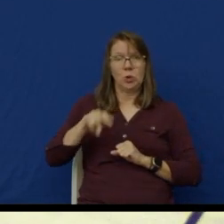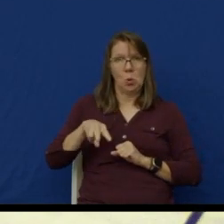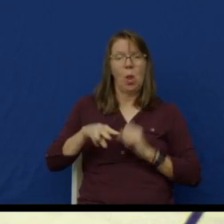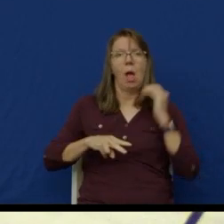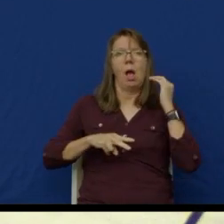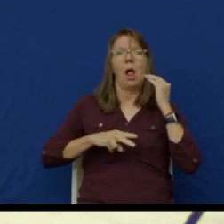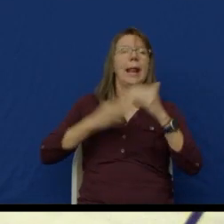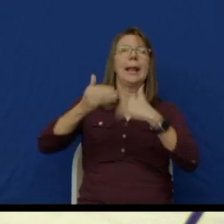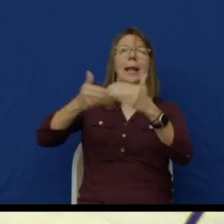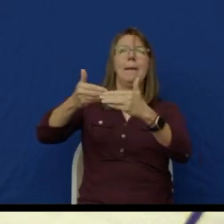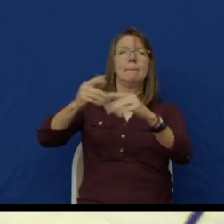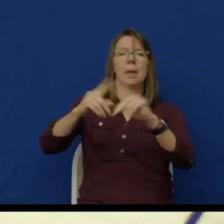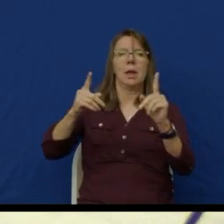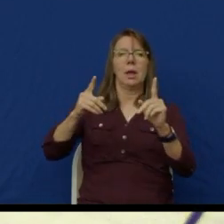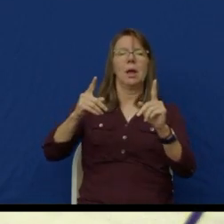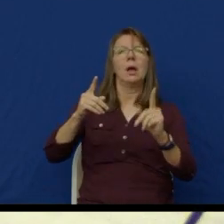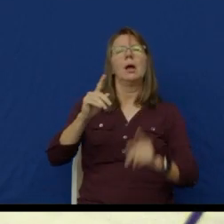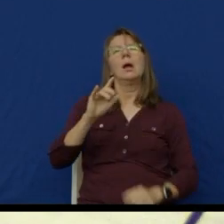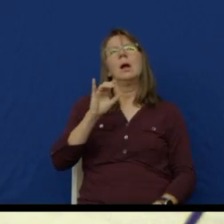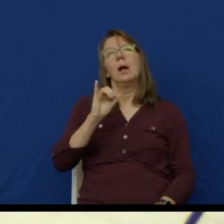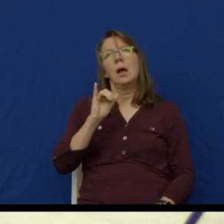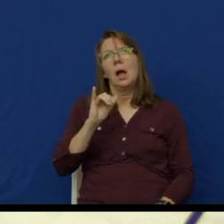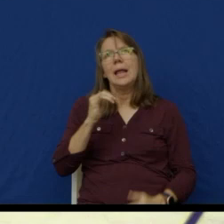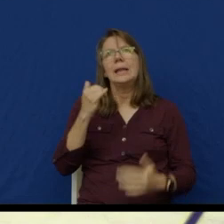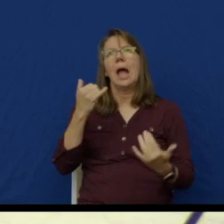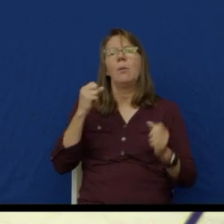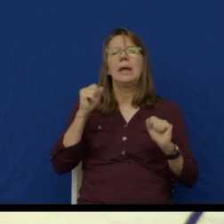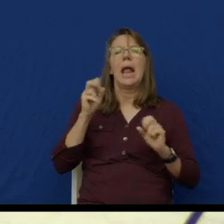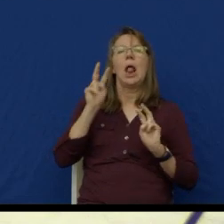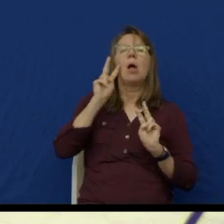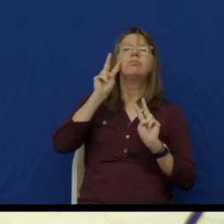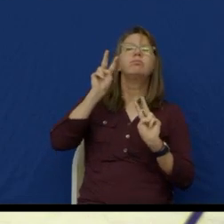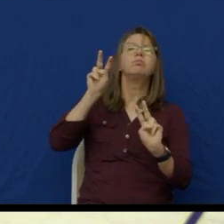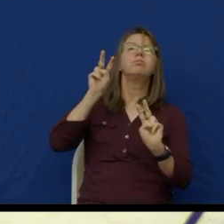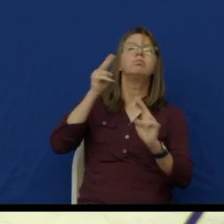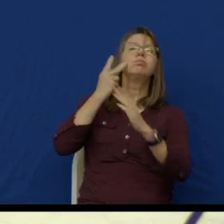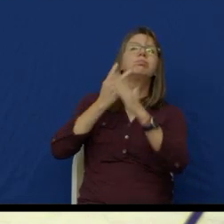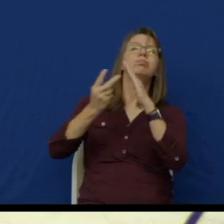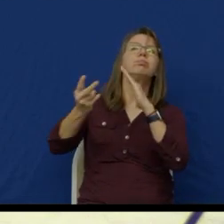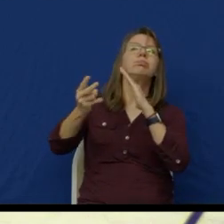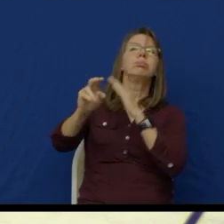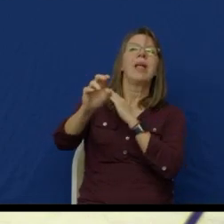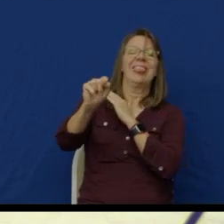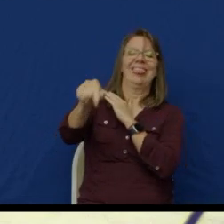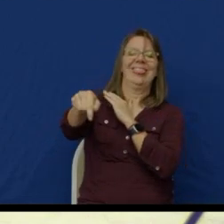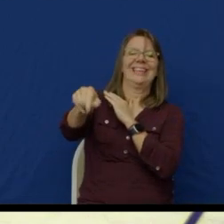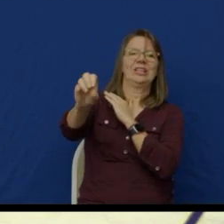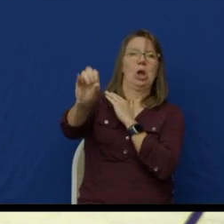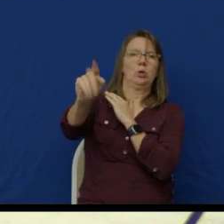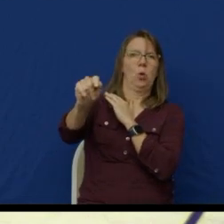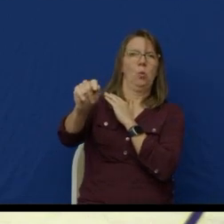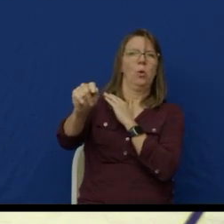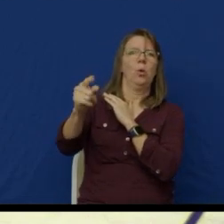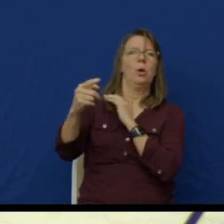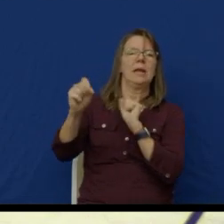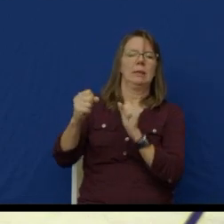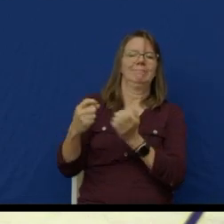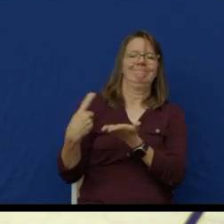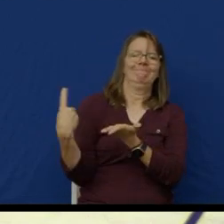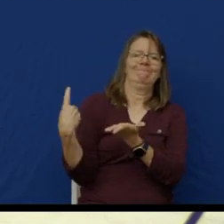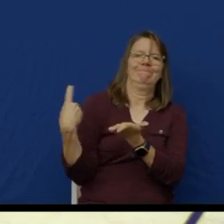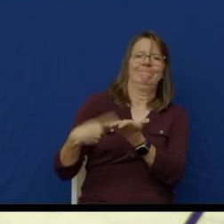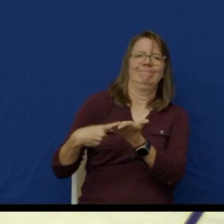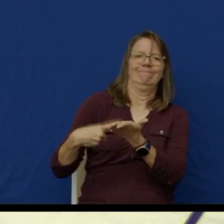now have a preview of the kind of conversation we're likely going to have around these when October rolls around again in a couple of months. So I think